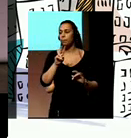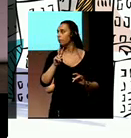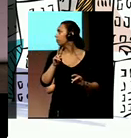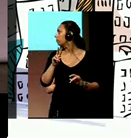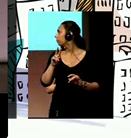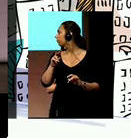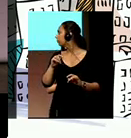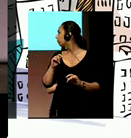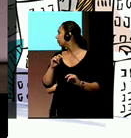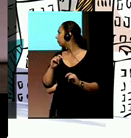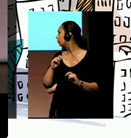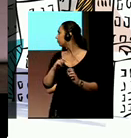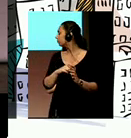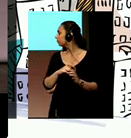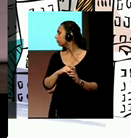Viborg